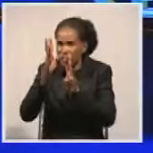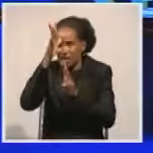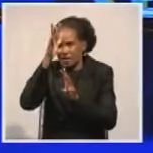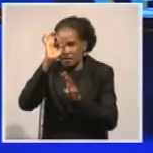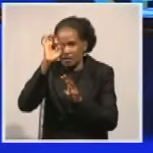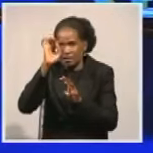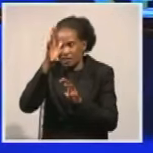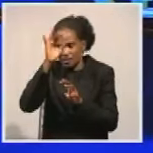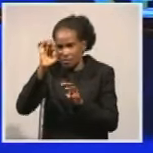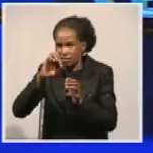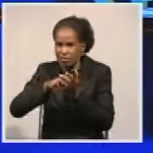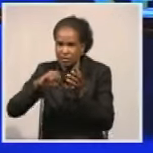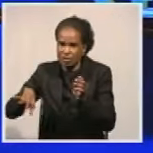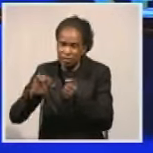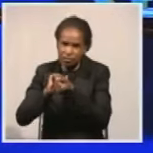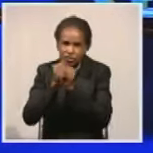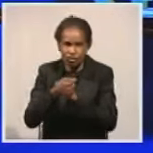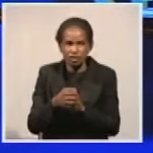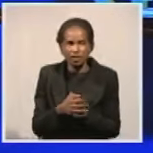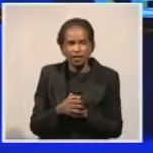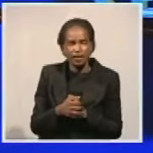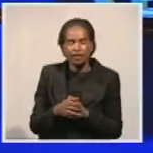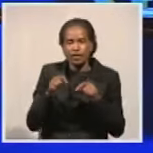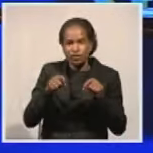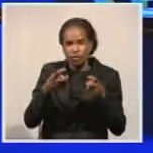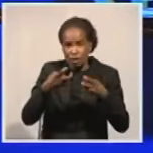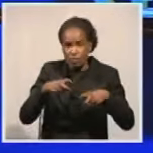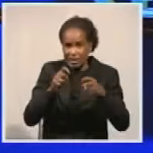therefore, we felt strongly that